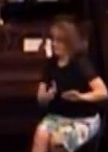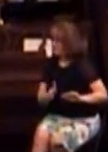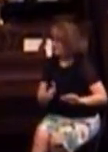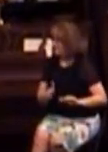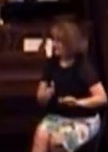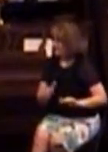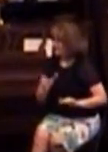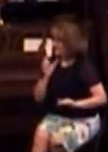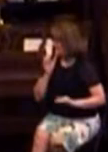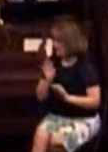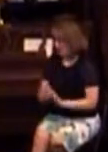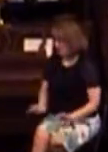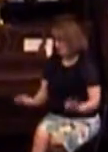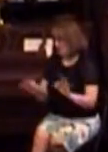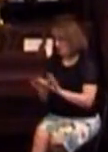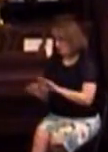significance.